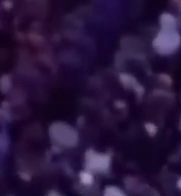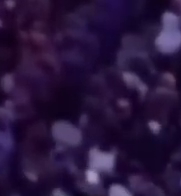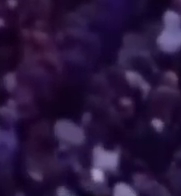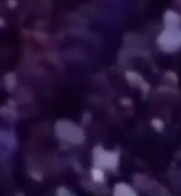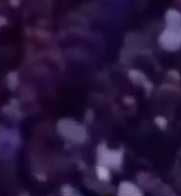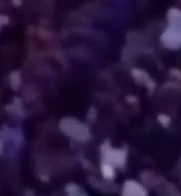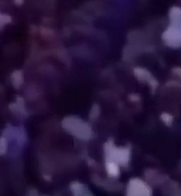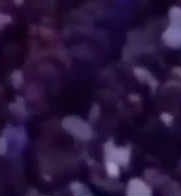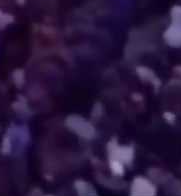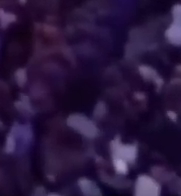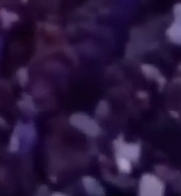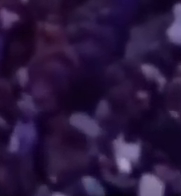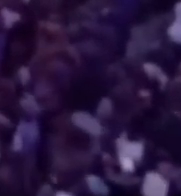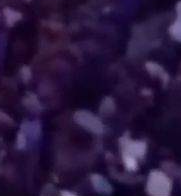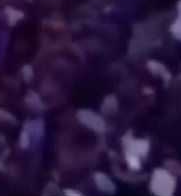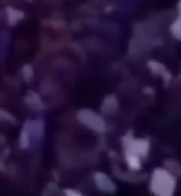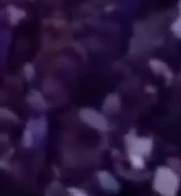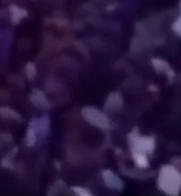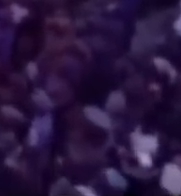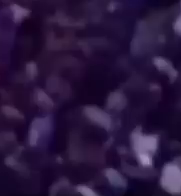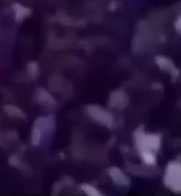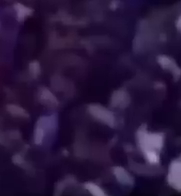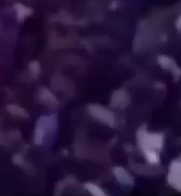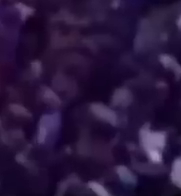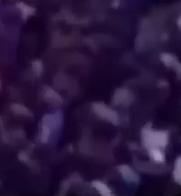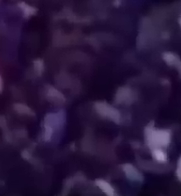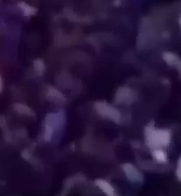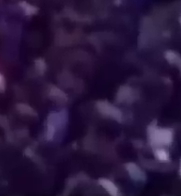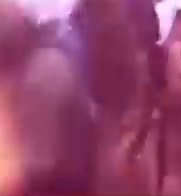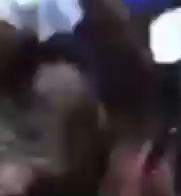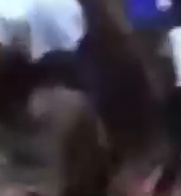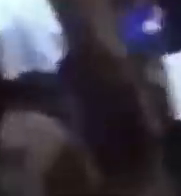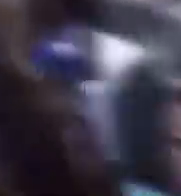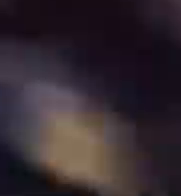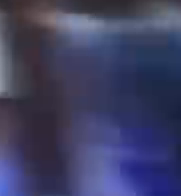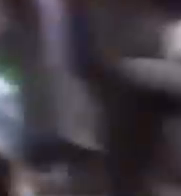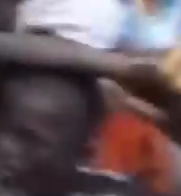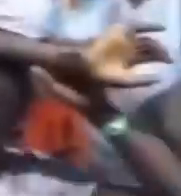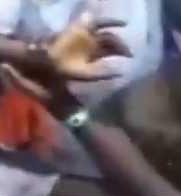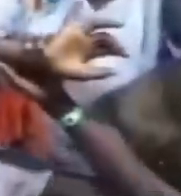AP junction. Lufu wakwe pastor. Lufu wakwe pili ongo la oti mabade.